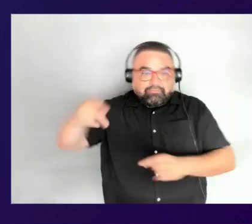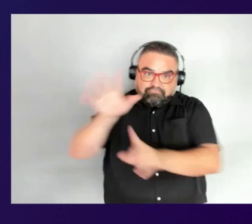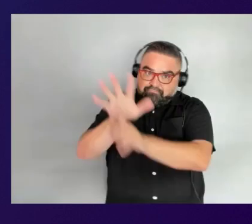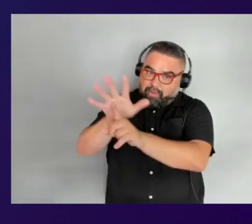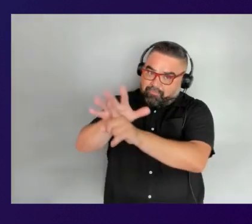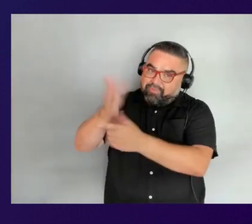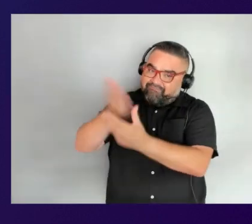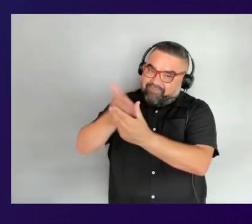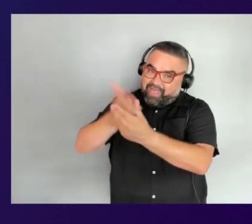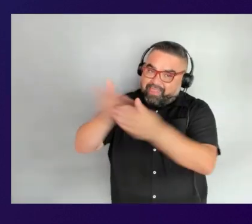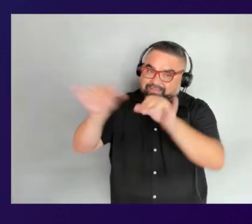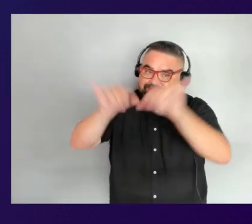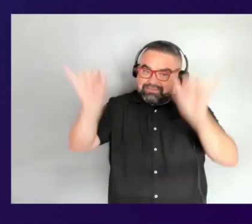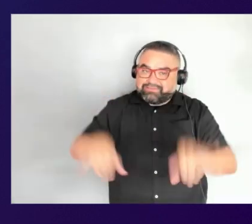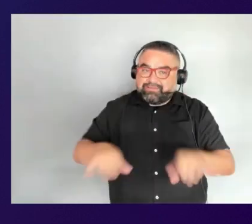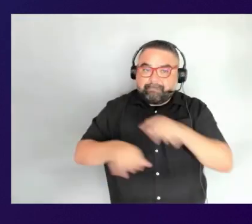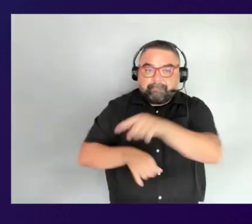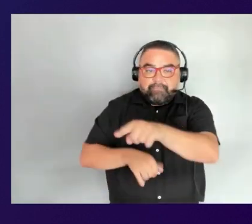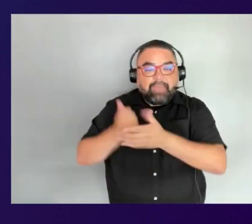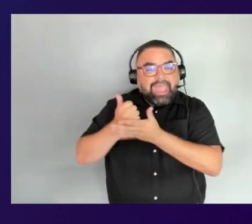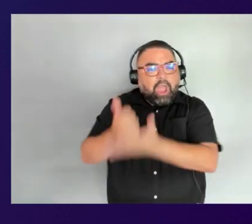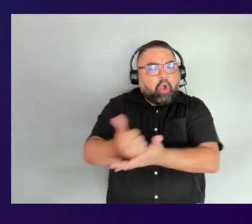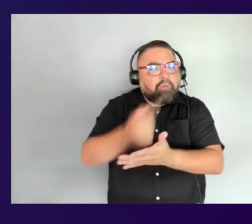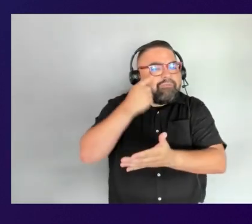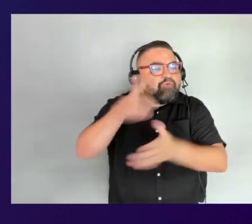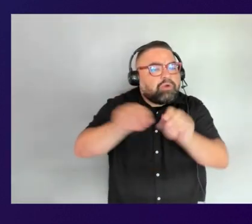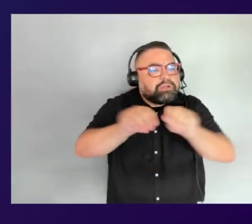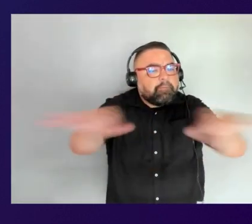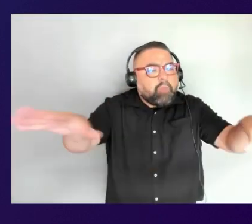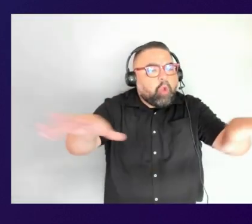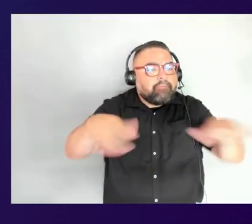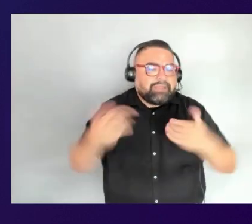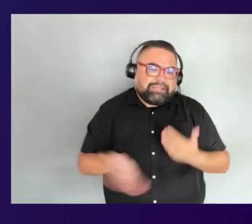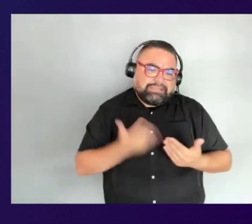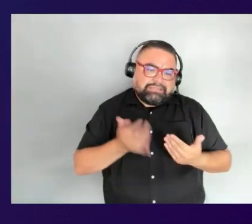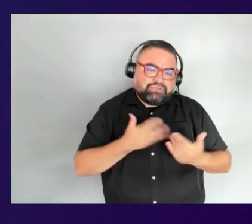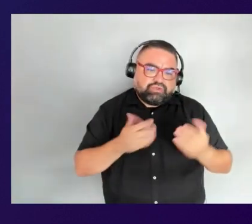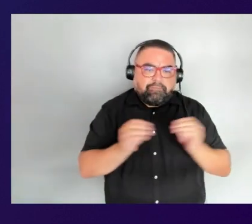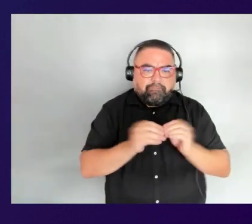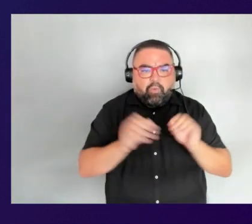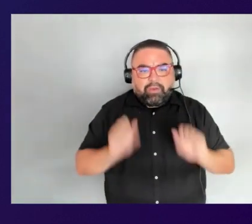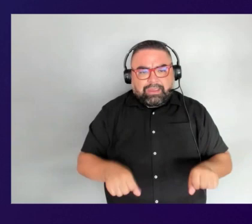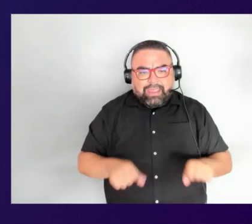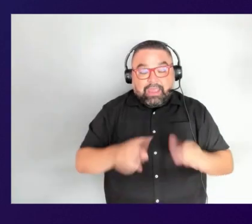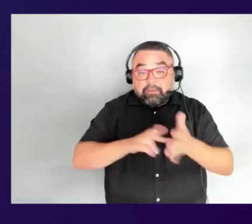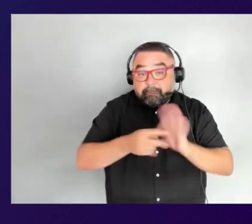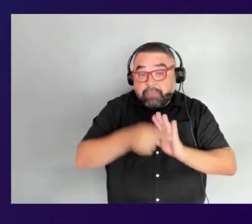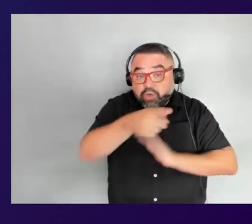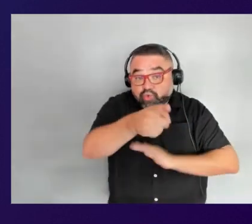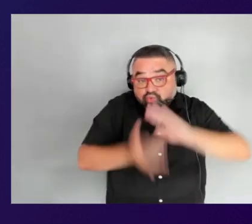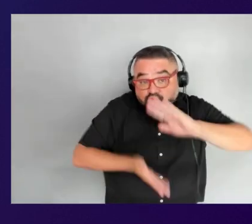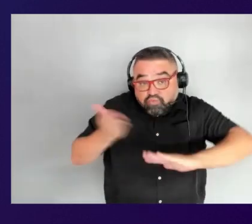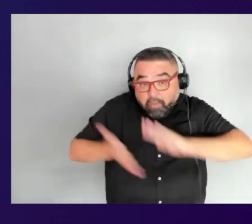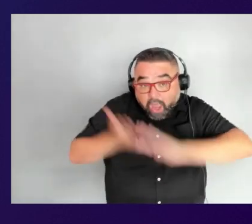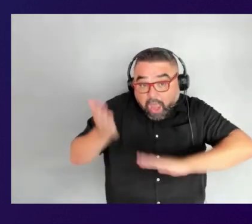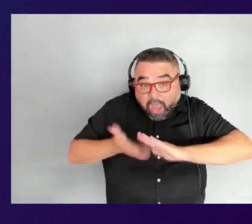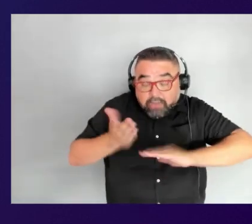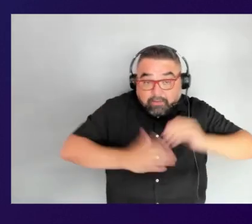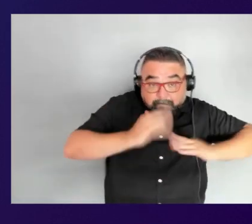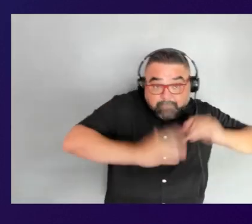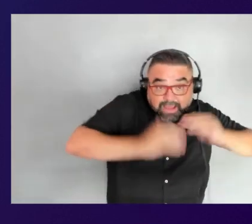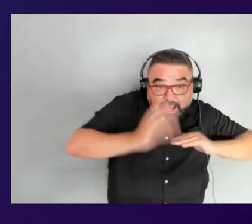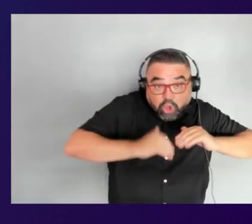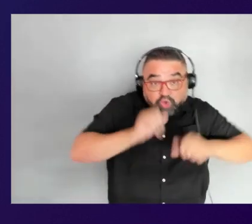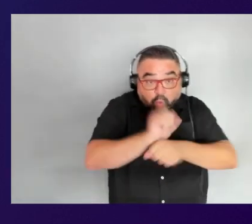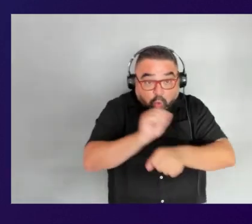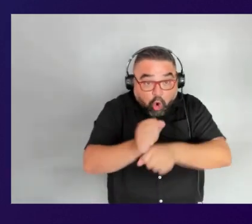FSx for NetApp ONTAP to help make those deployments very easy as well. And so all this allows you to build and run your NAS workloads, leveraging all the same